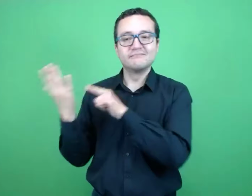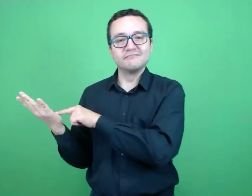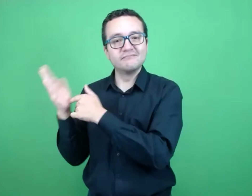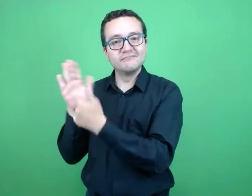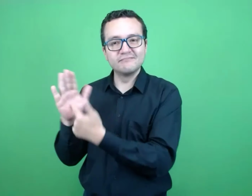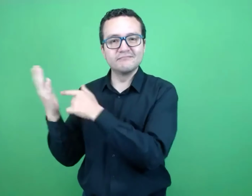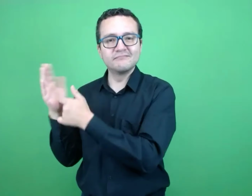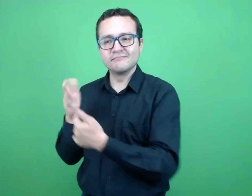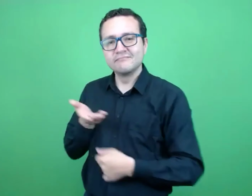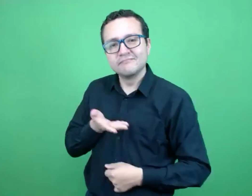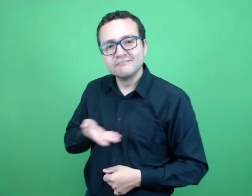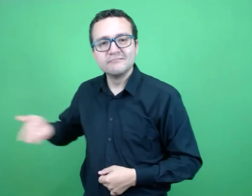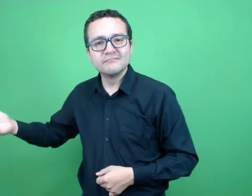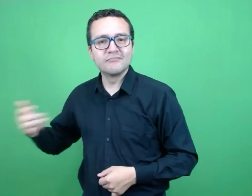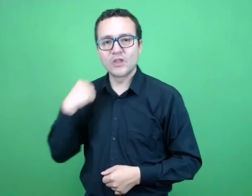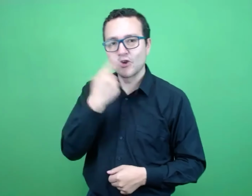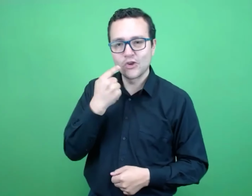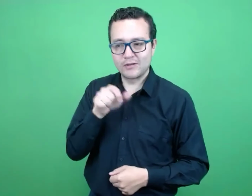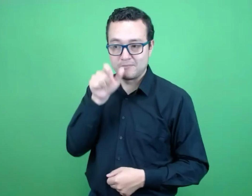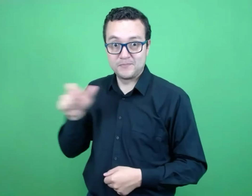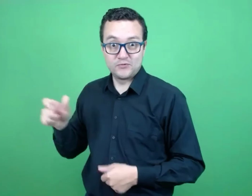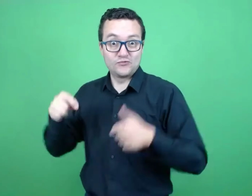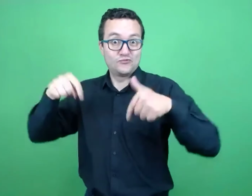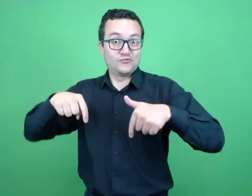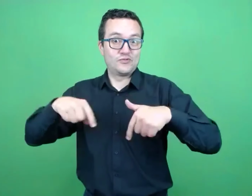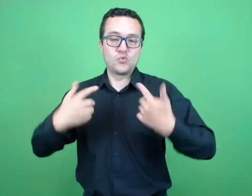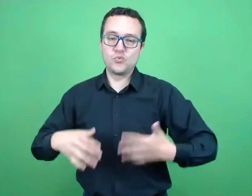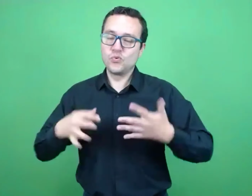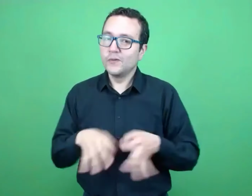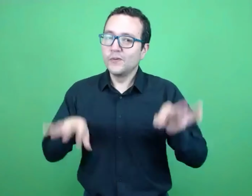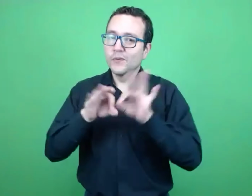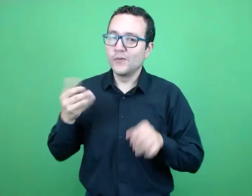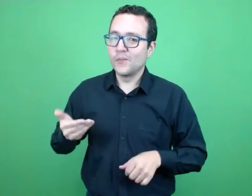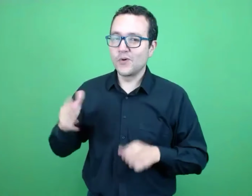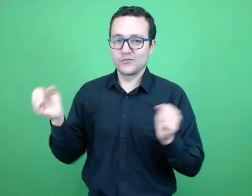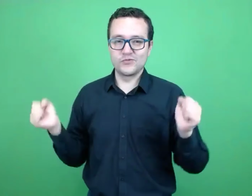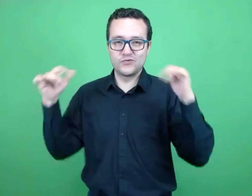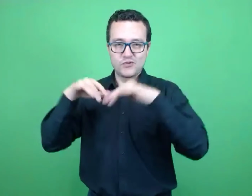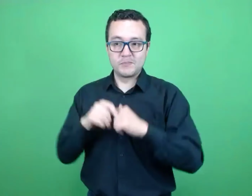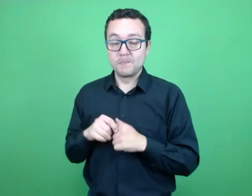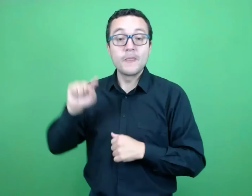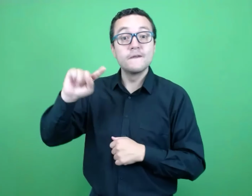is the Global Disability Summit Manager, who's really, truly leading us through this whole